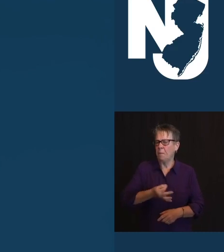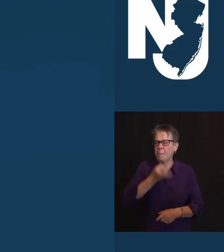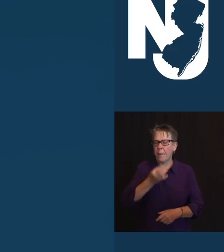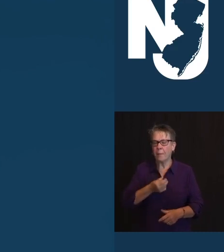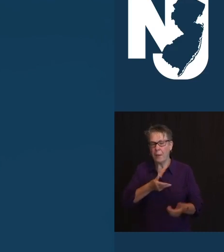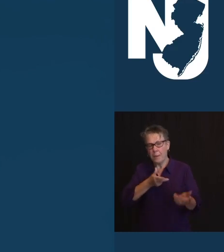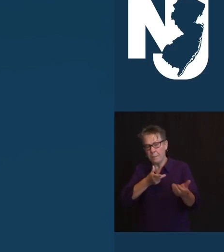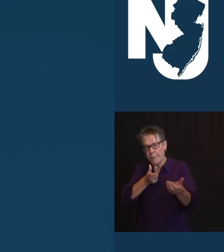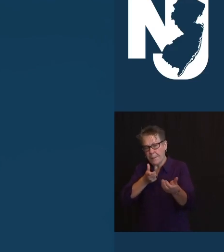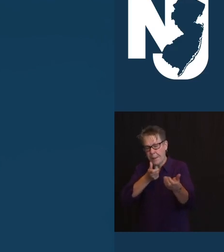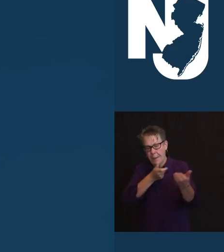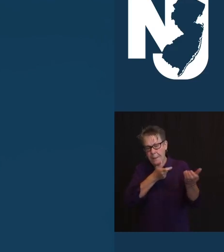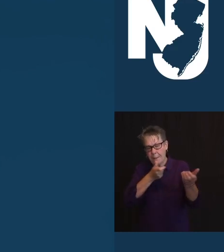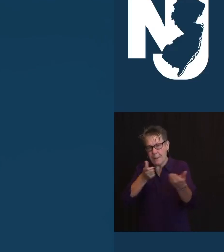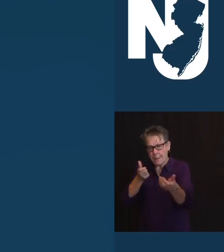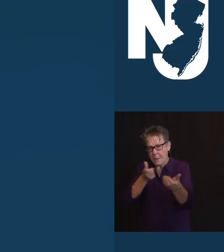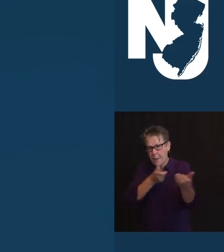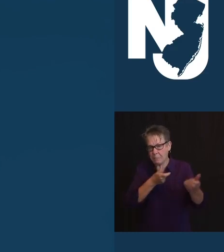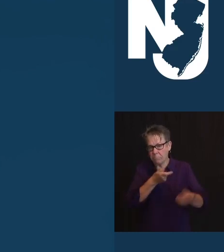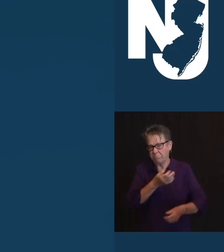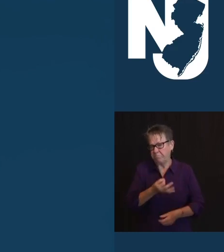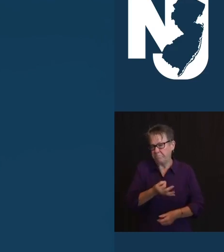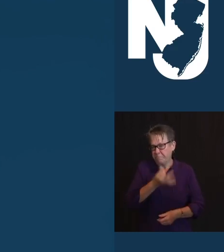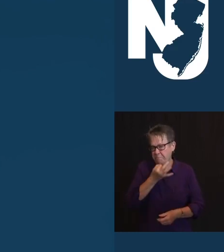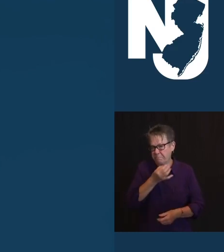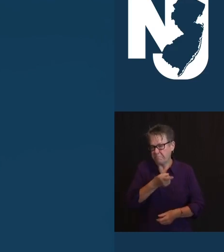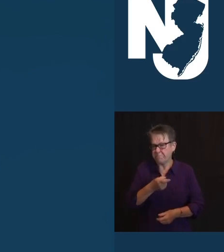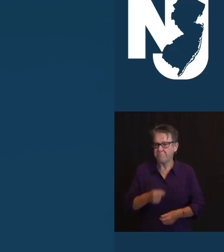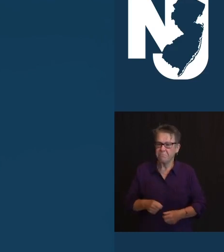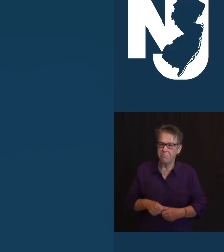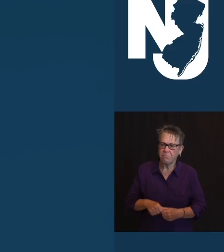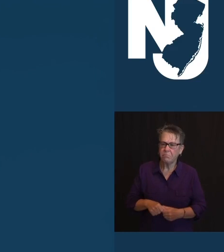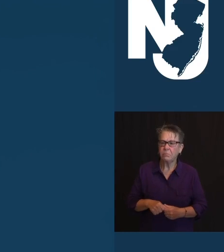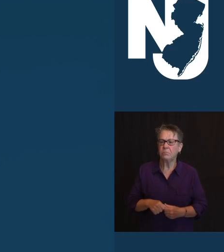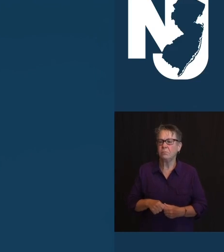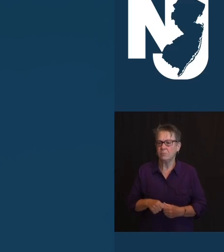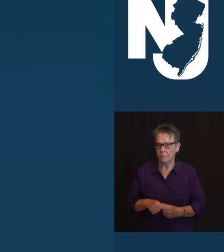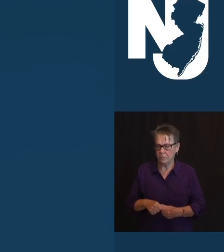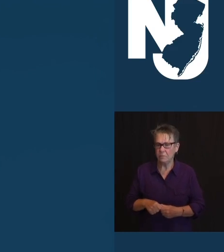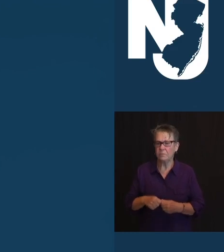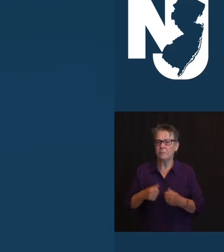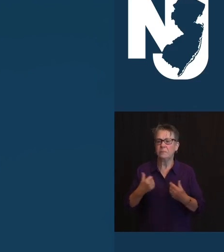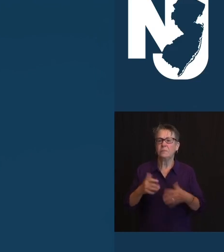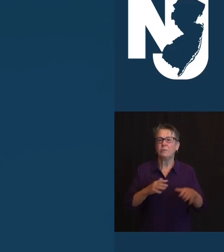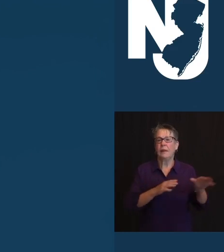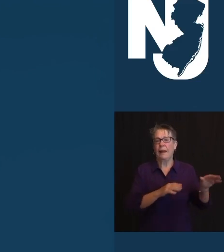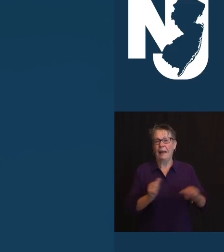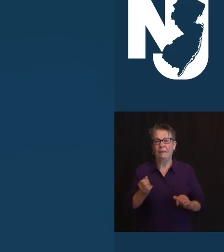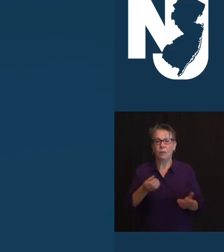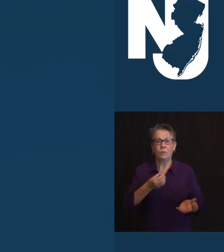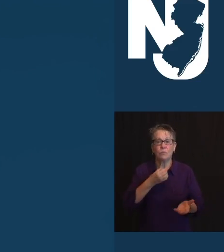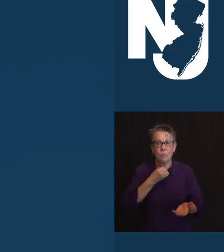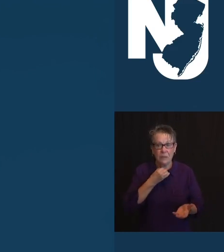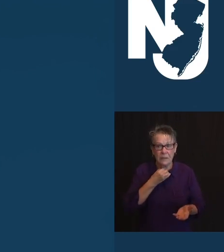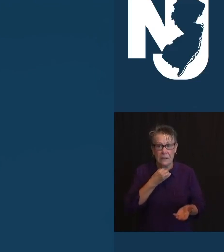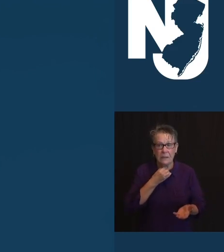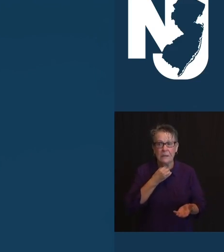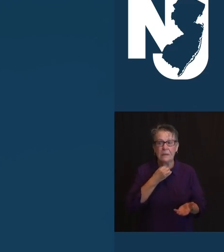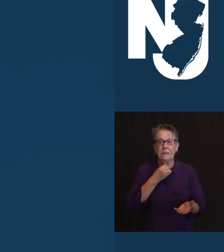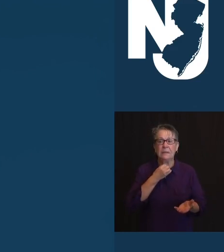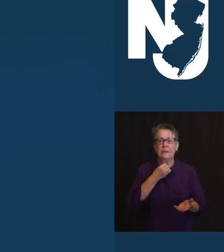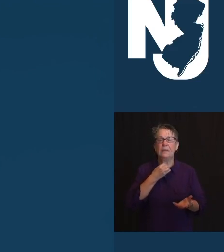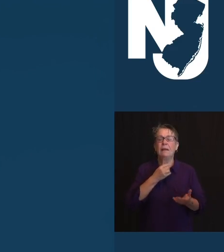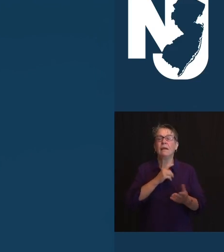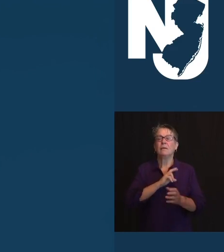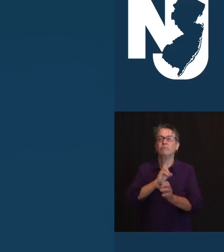with his wife, Thelma, to earn his degree from Fairleigh Dickinson University. He then began a career that took him from the entry-level job of